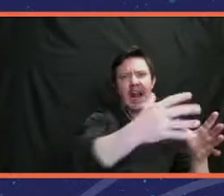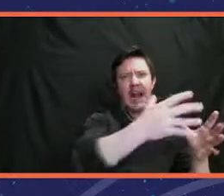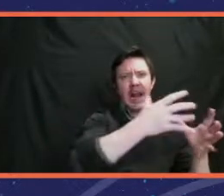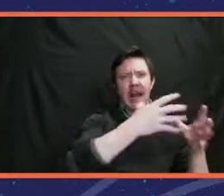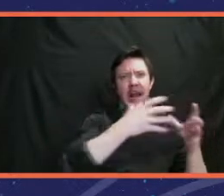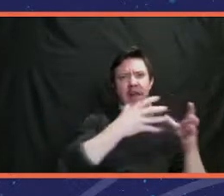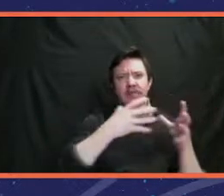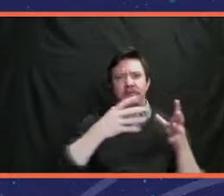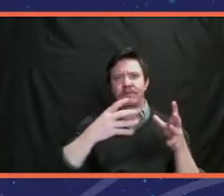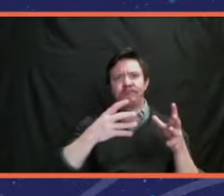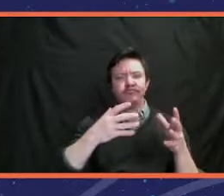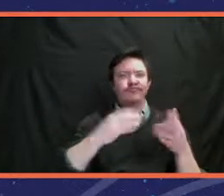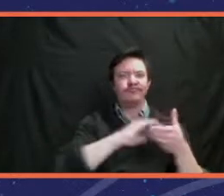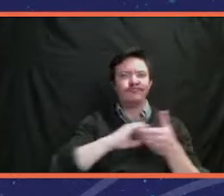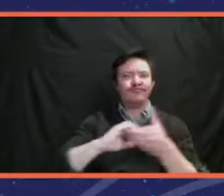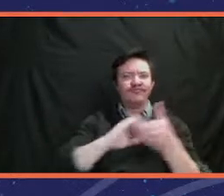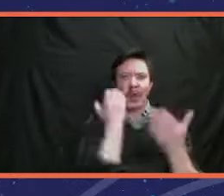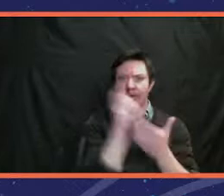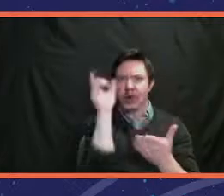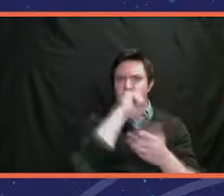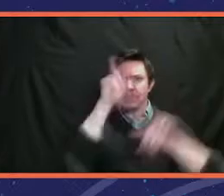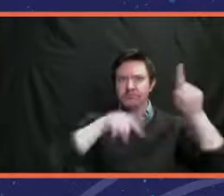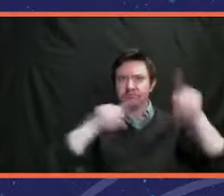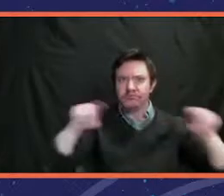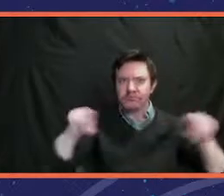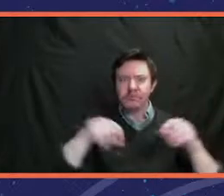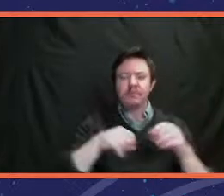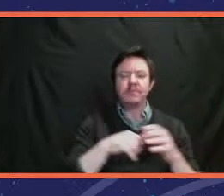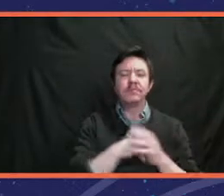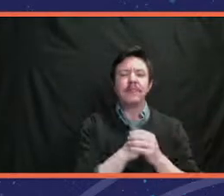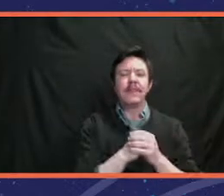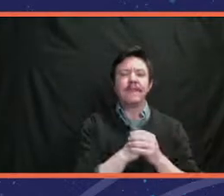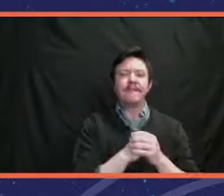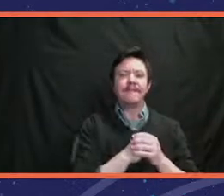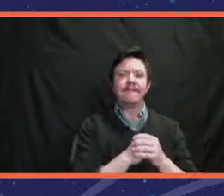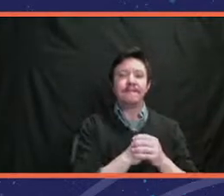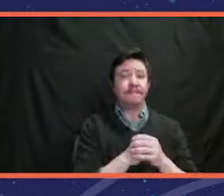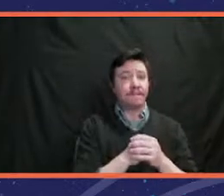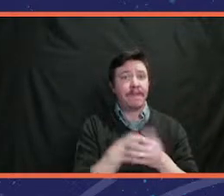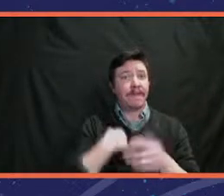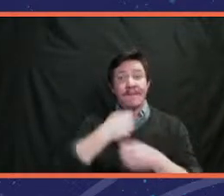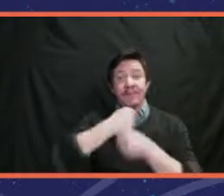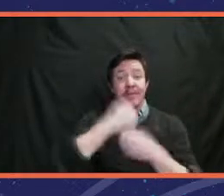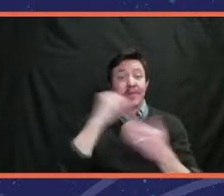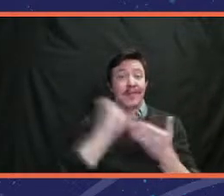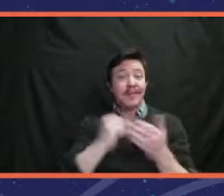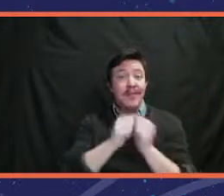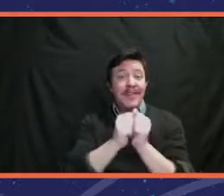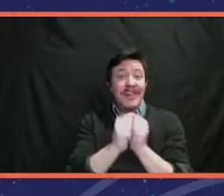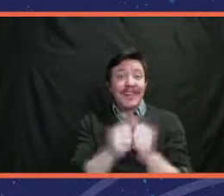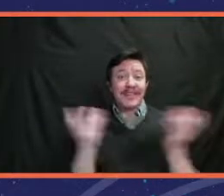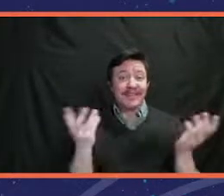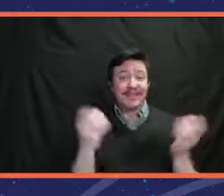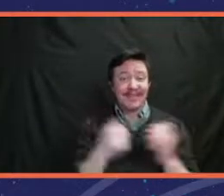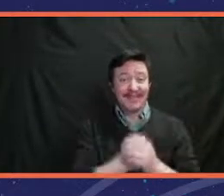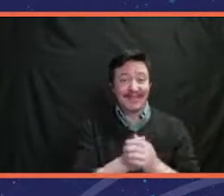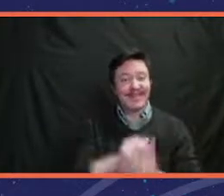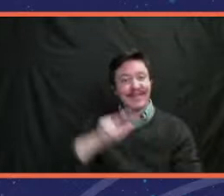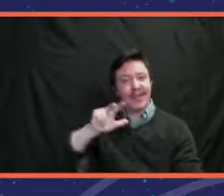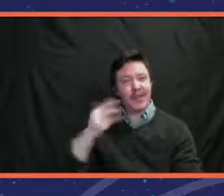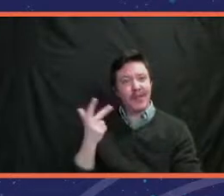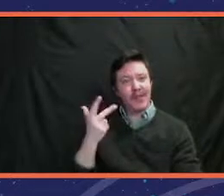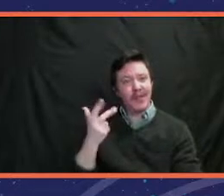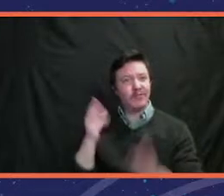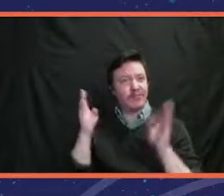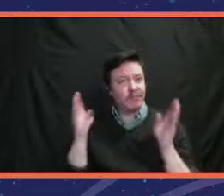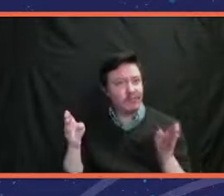does. And then, yeah, we made some art together. And the third step is we talked about